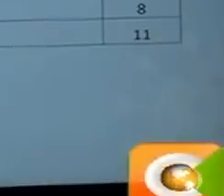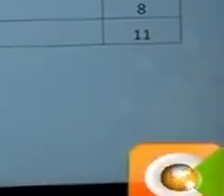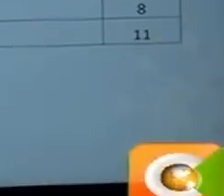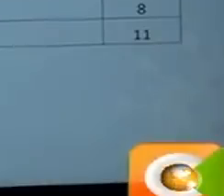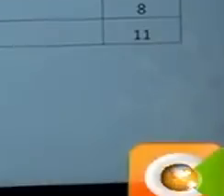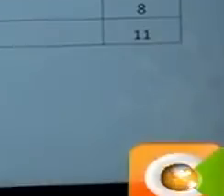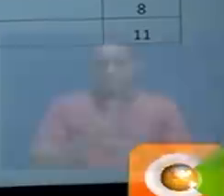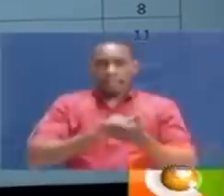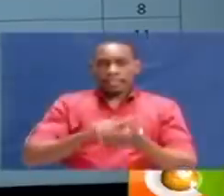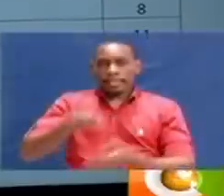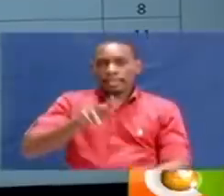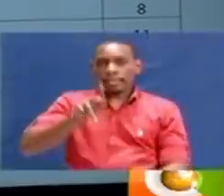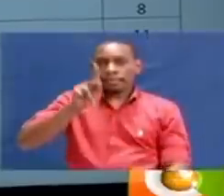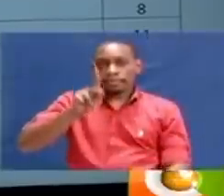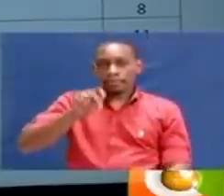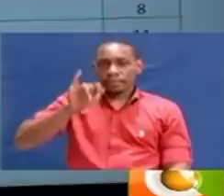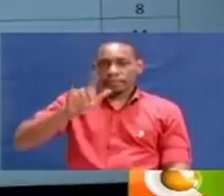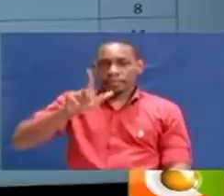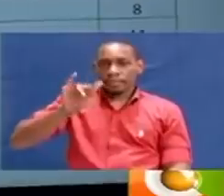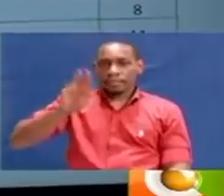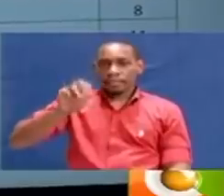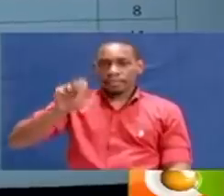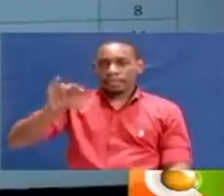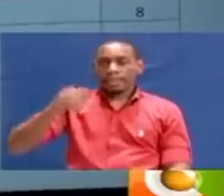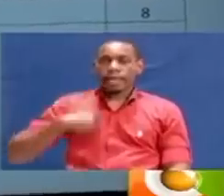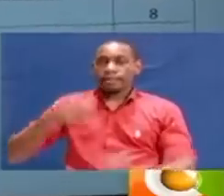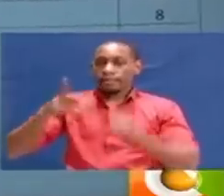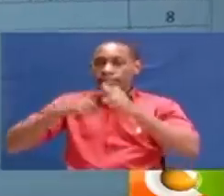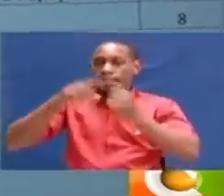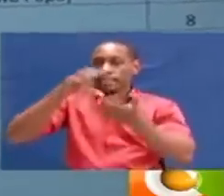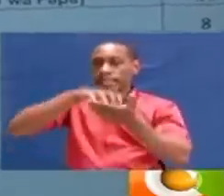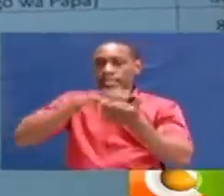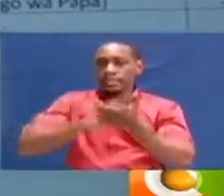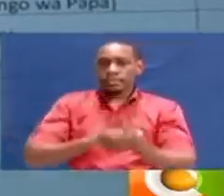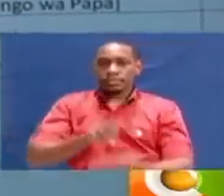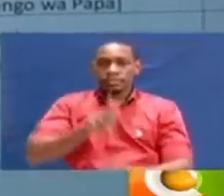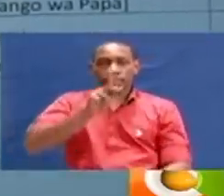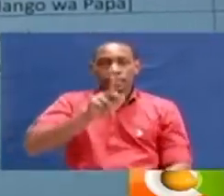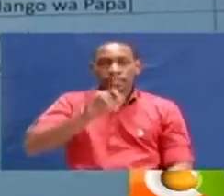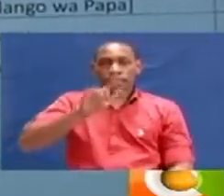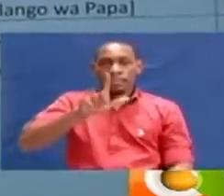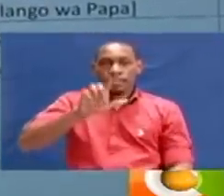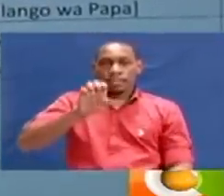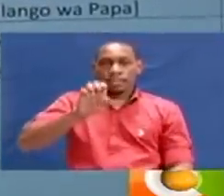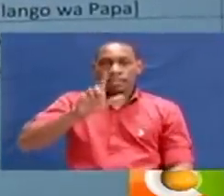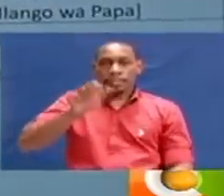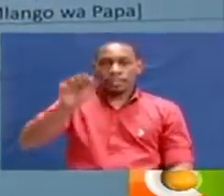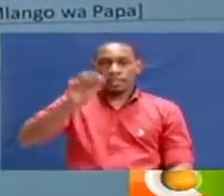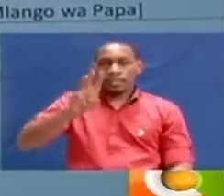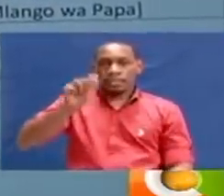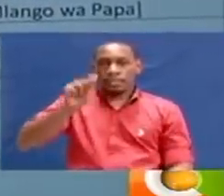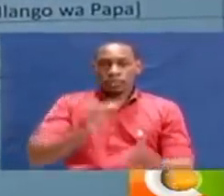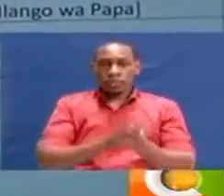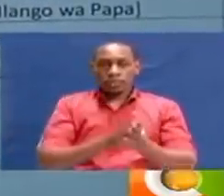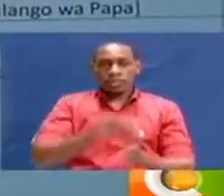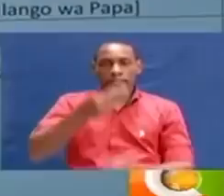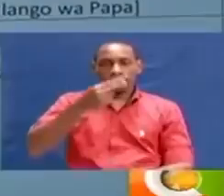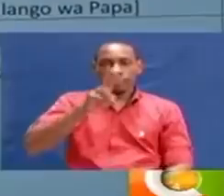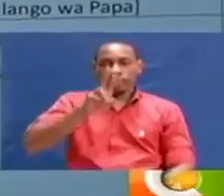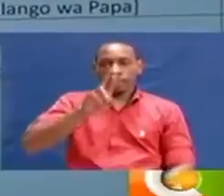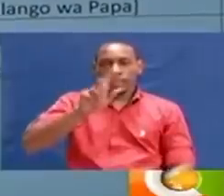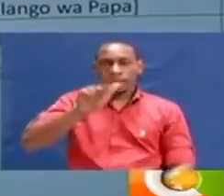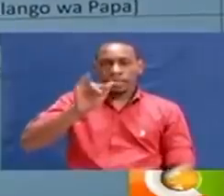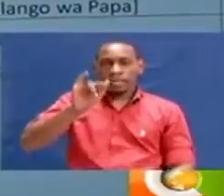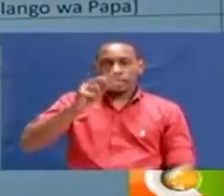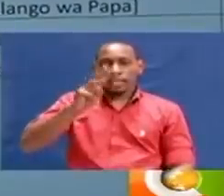Kilimani, we have 6 cases in Kilimani, Keleleshwa, Halengam, in Kamukunji, 11 cases in